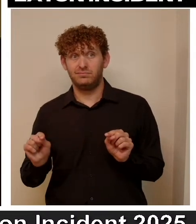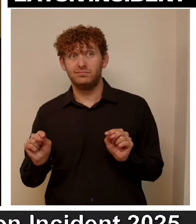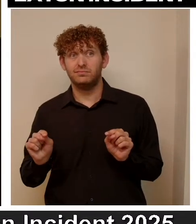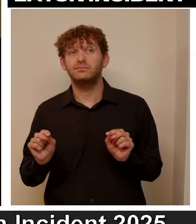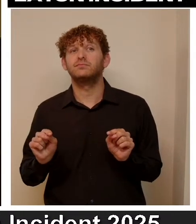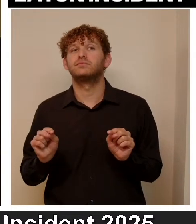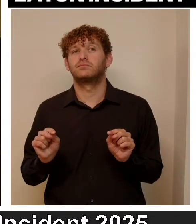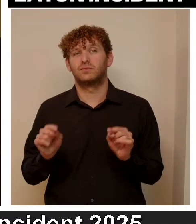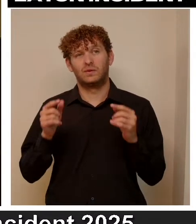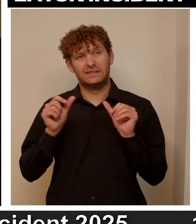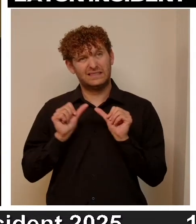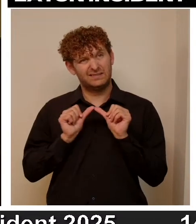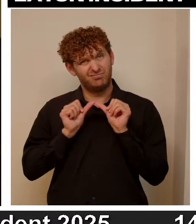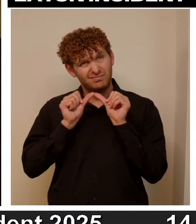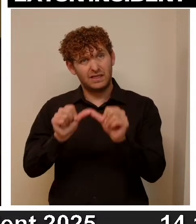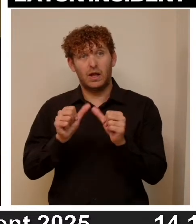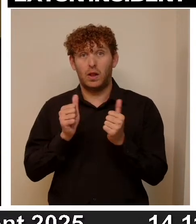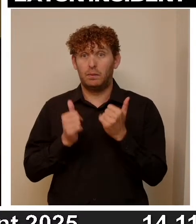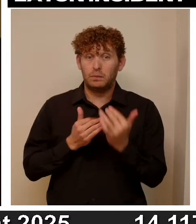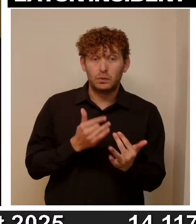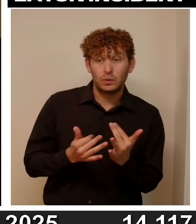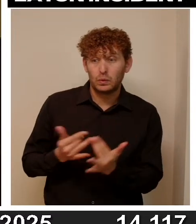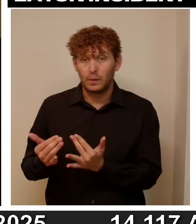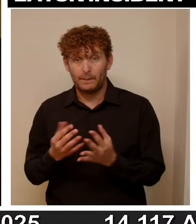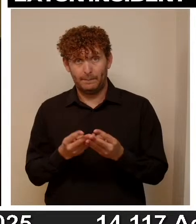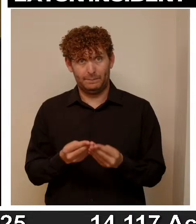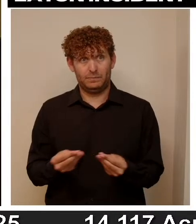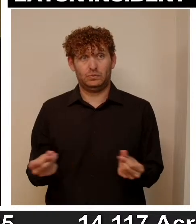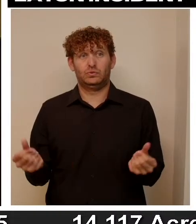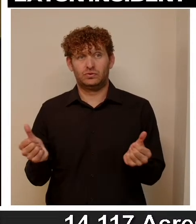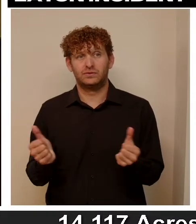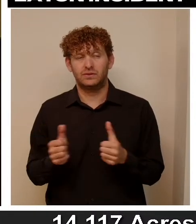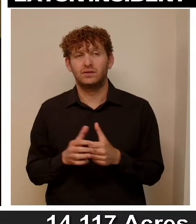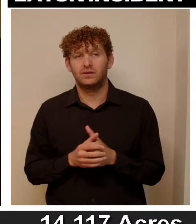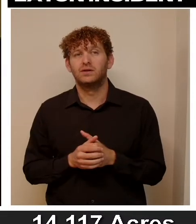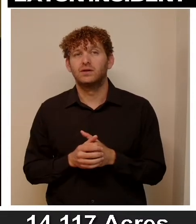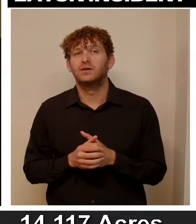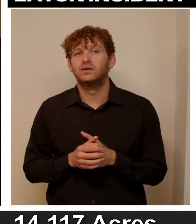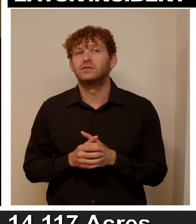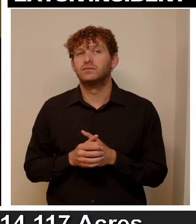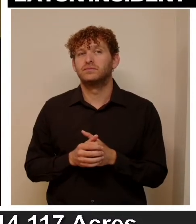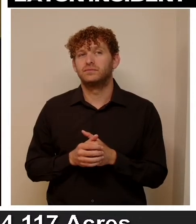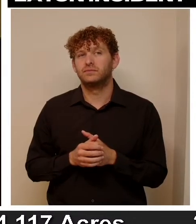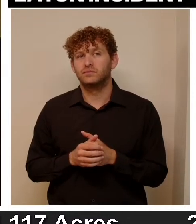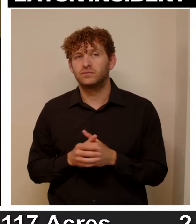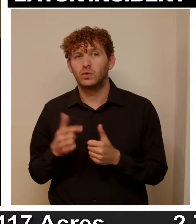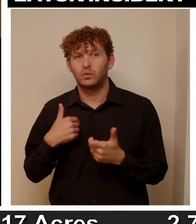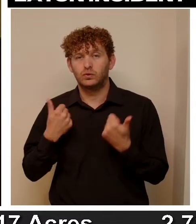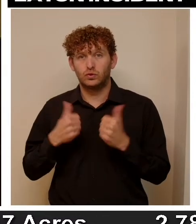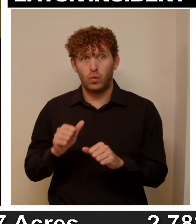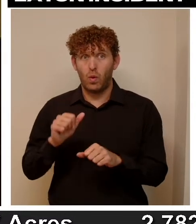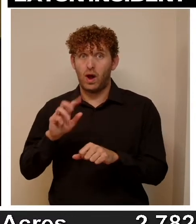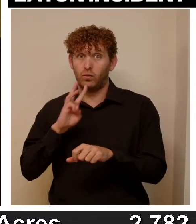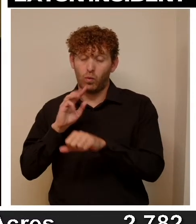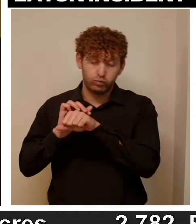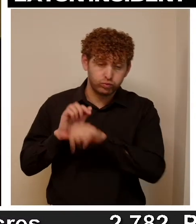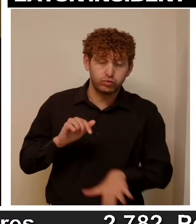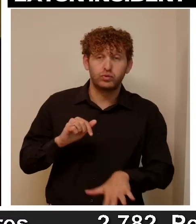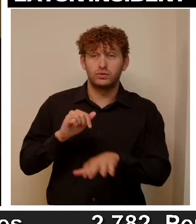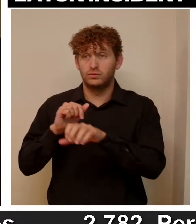they burn out or somebody stumbles upon one of those sources of heat so we can direct firefighters in to put that out.